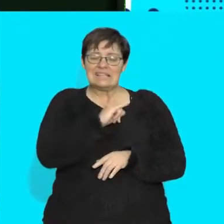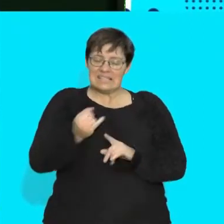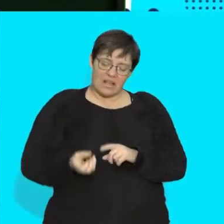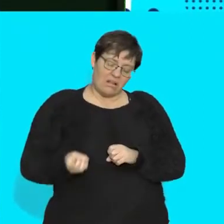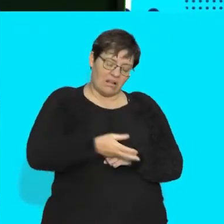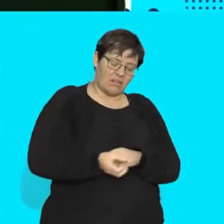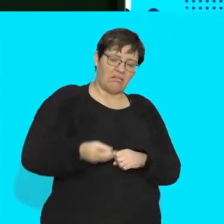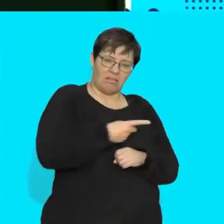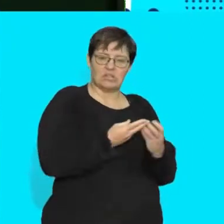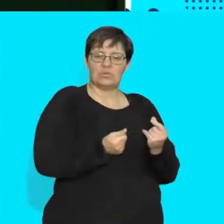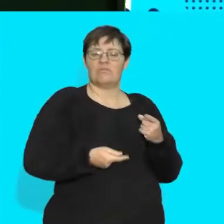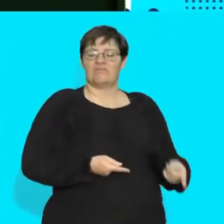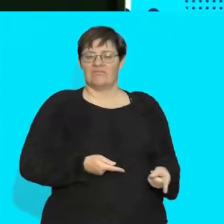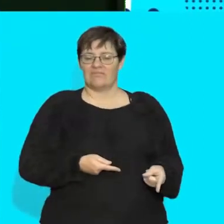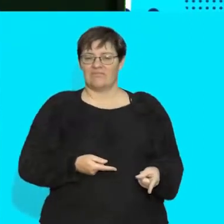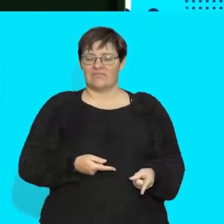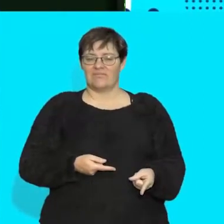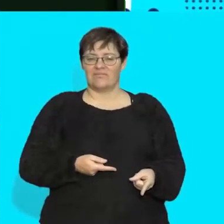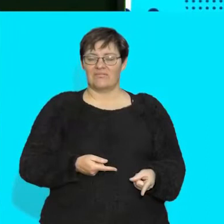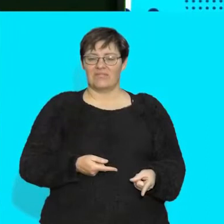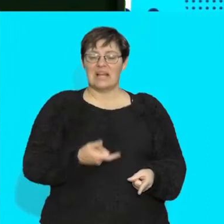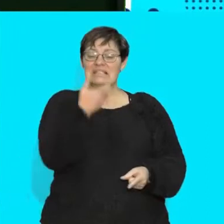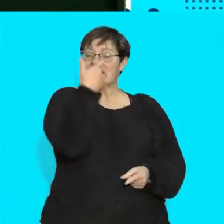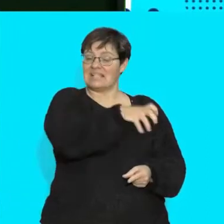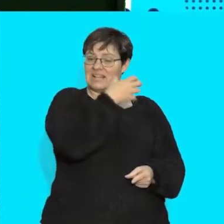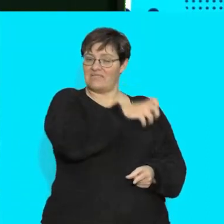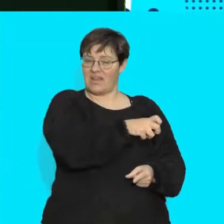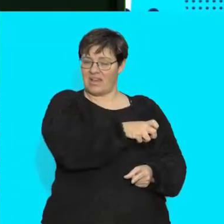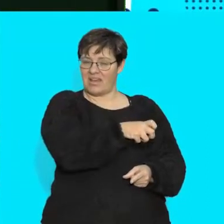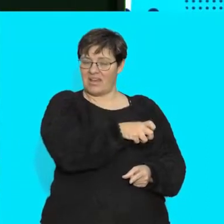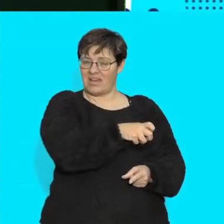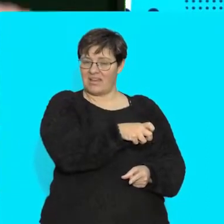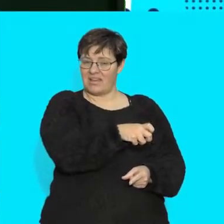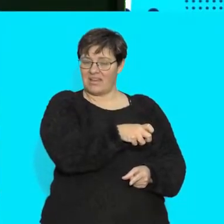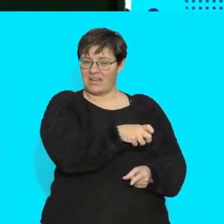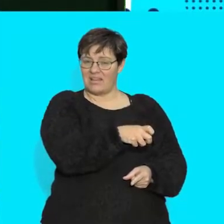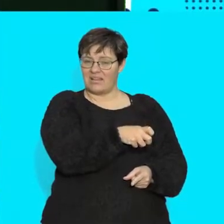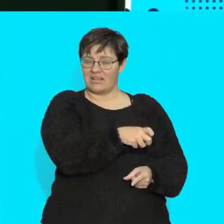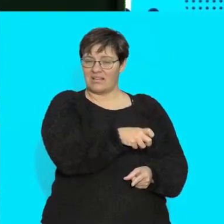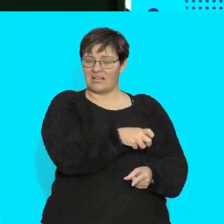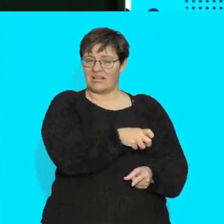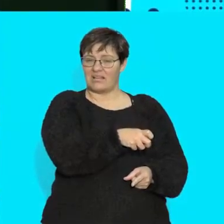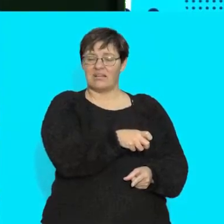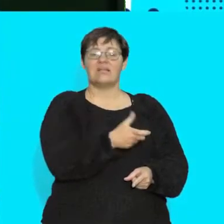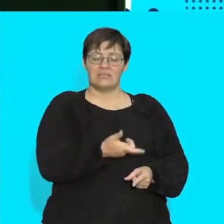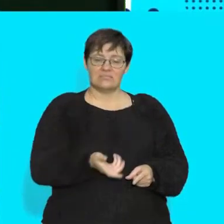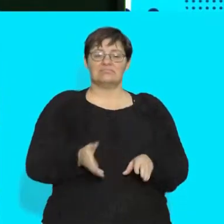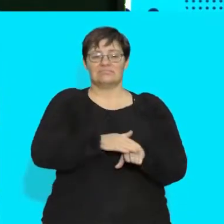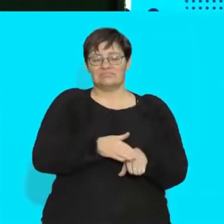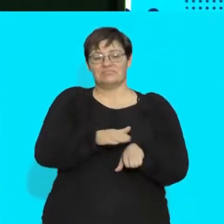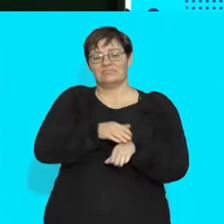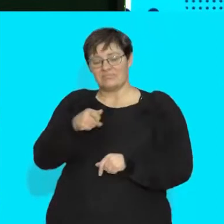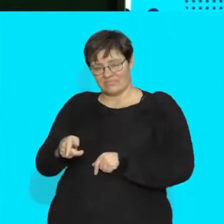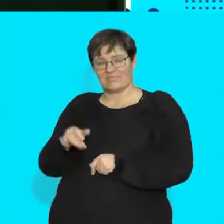deposit zinc ions into the solution, and we would get the silver depositing the silver